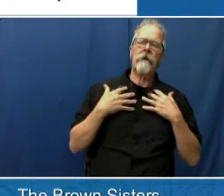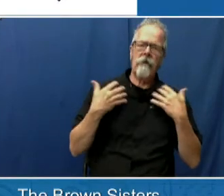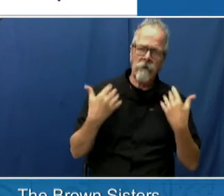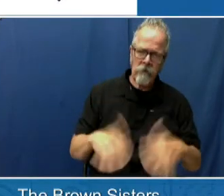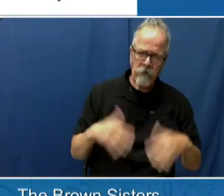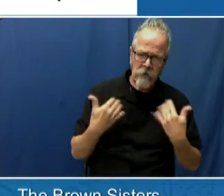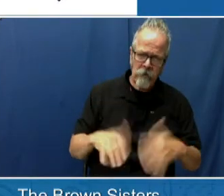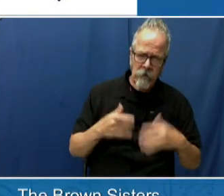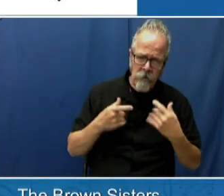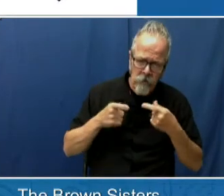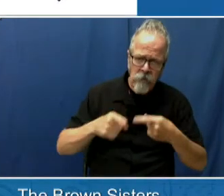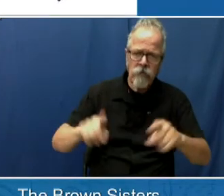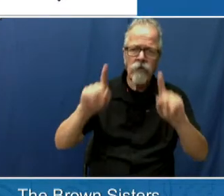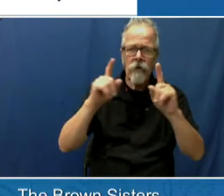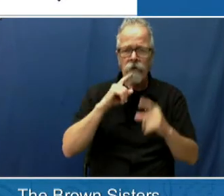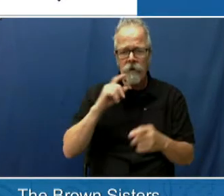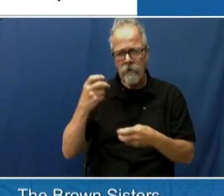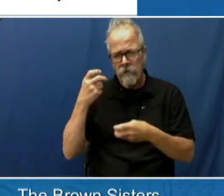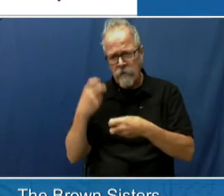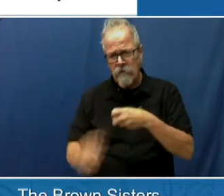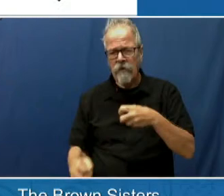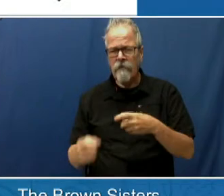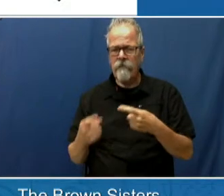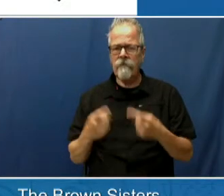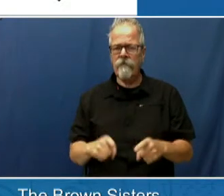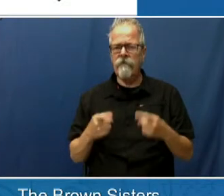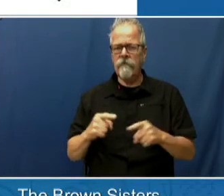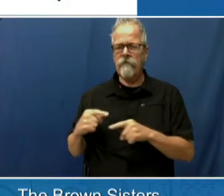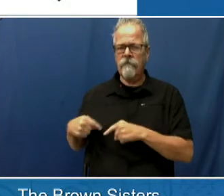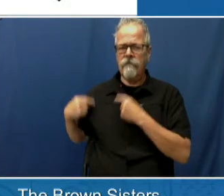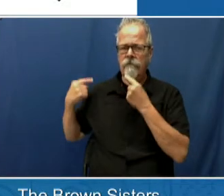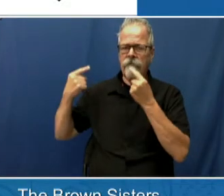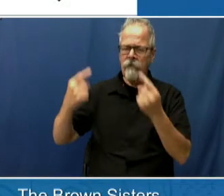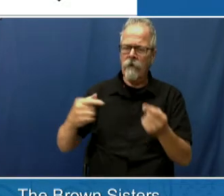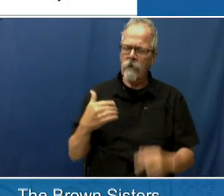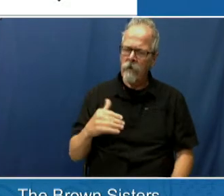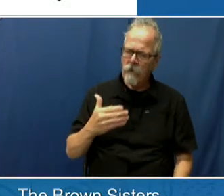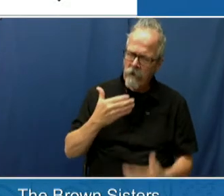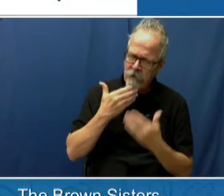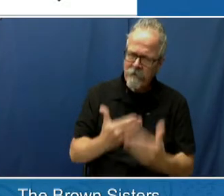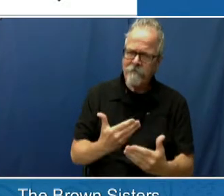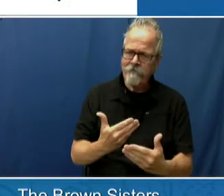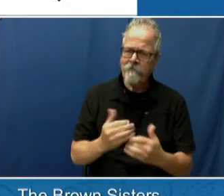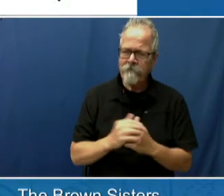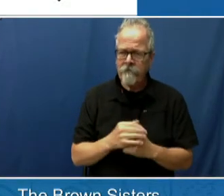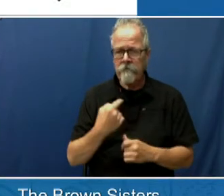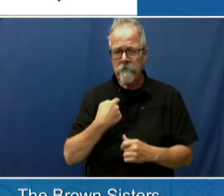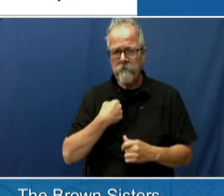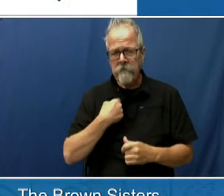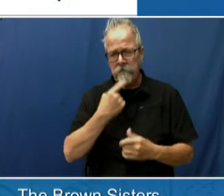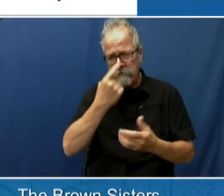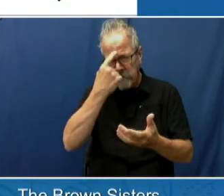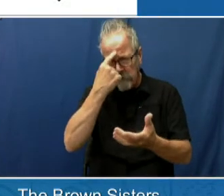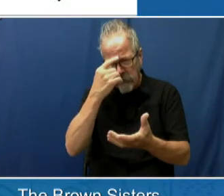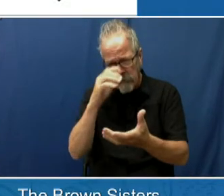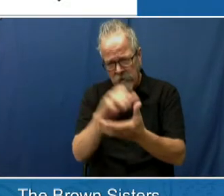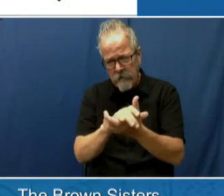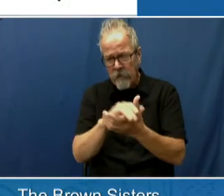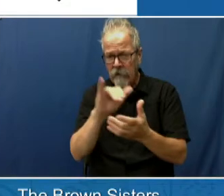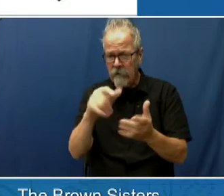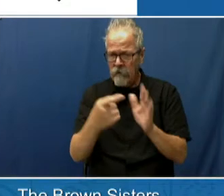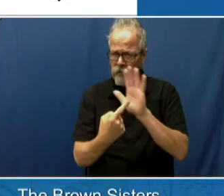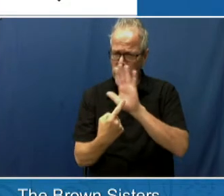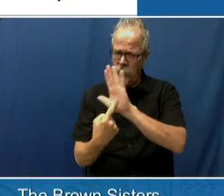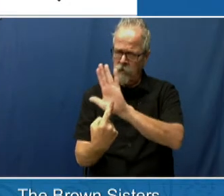really difficult times. These actions, I believe, embody our city's core